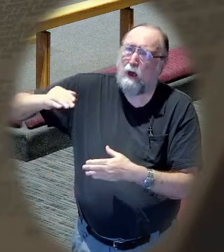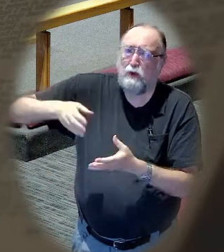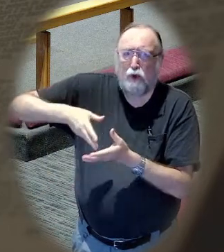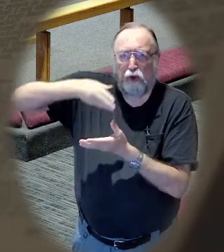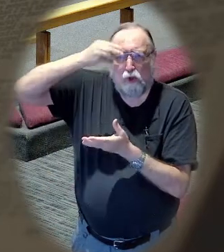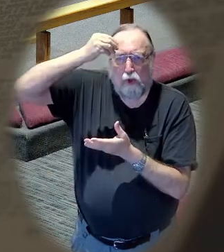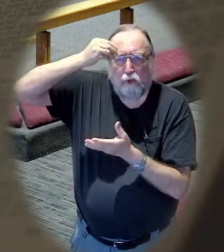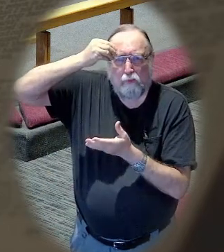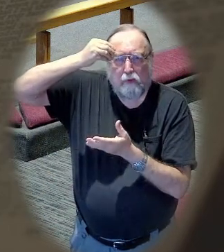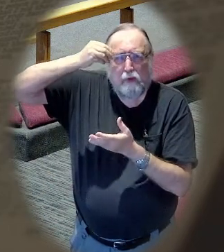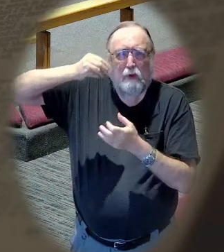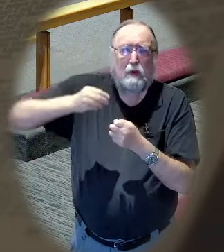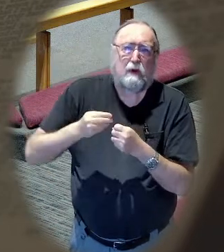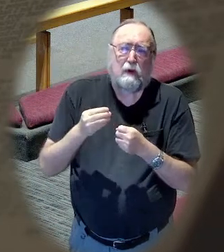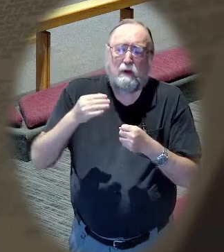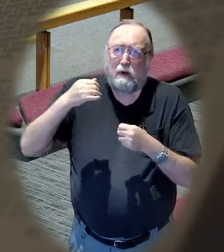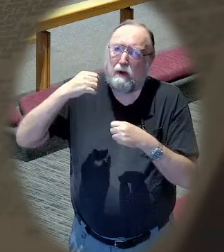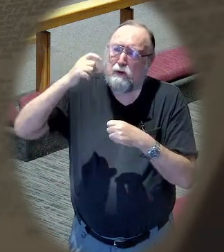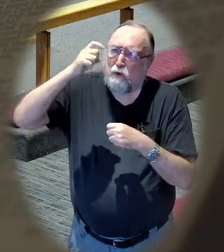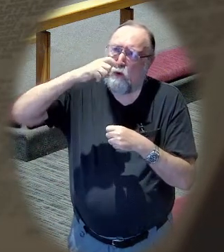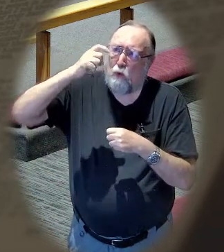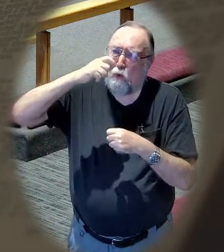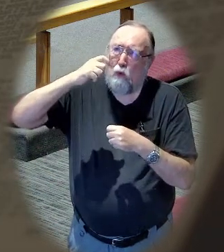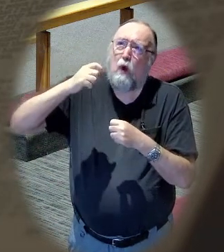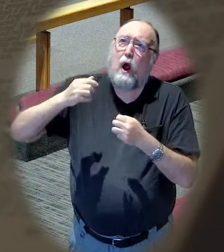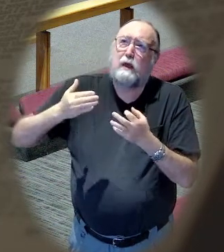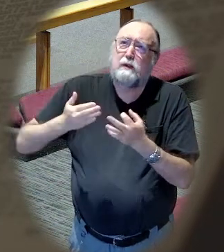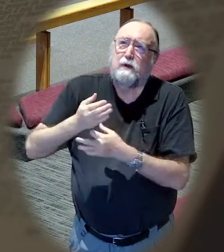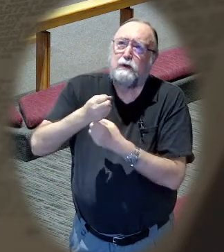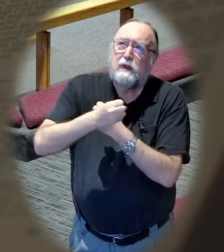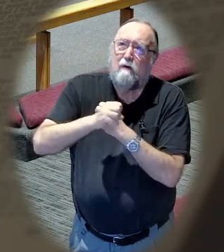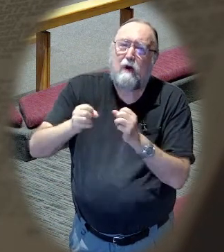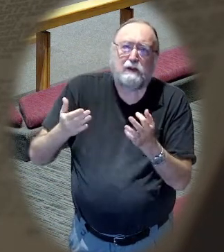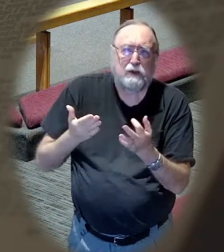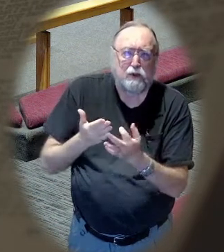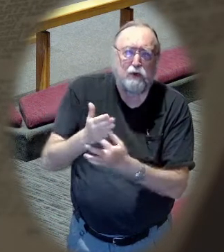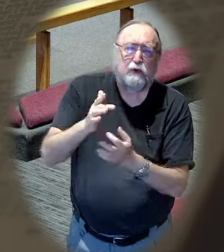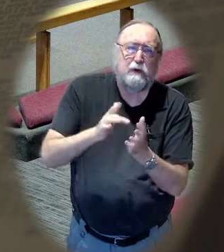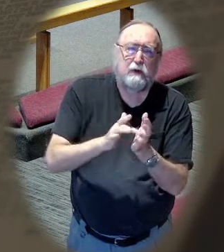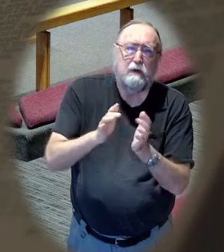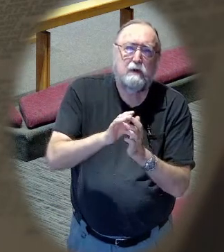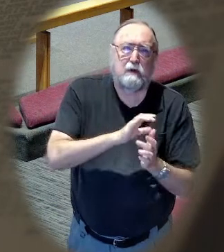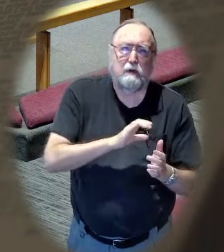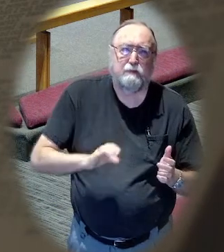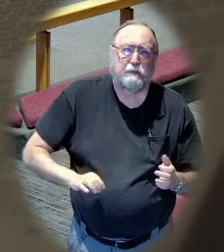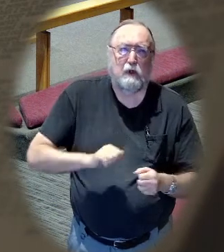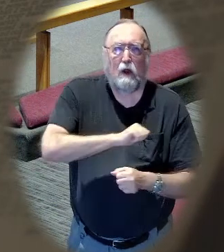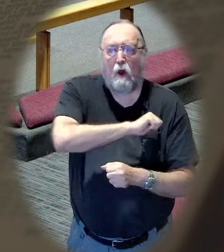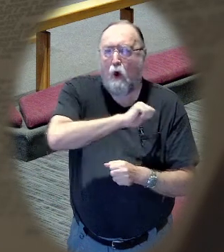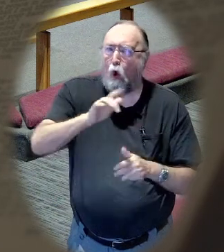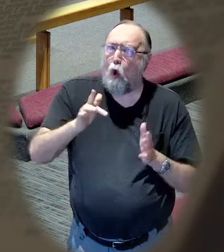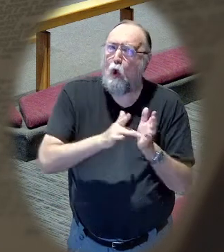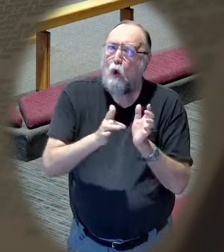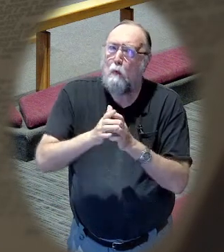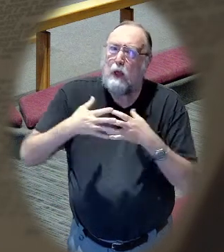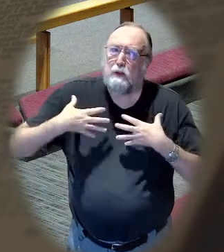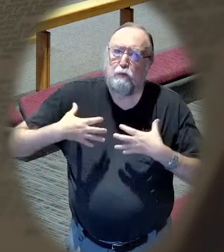able to make you wise for salvation through faith in Christ Jesus. All scripture is breathed out of God and